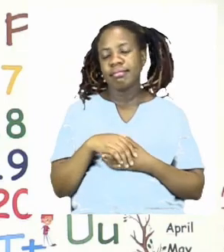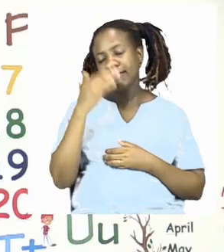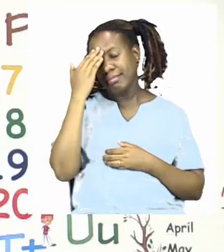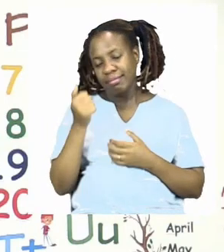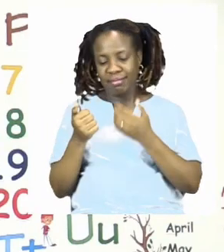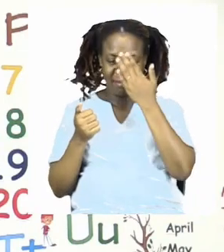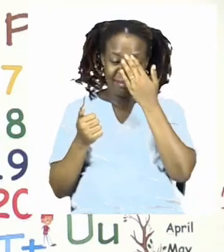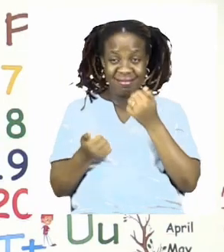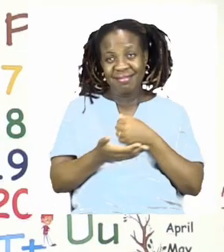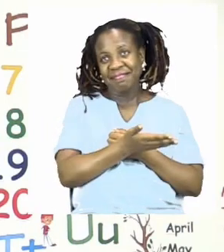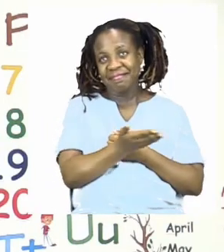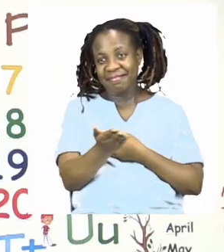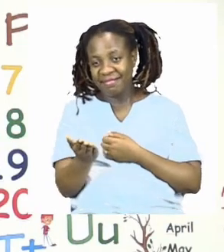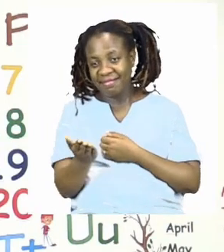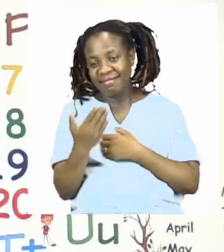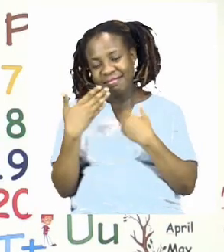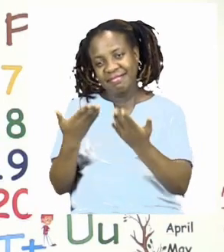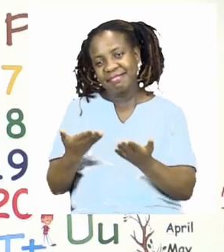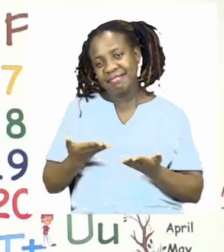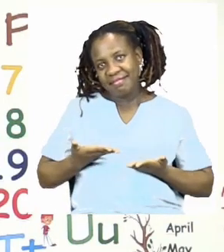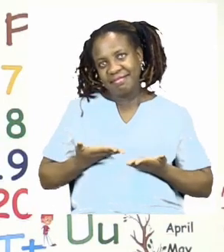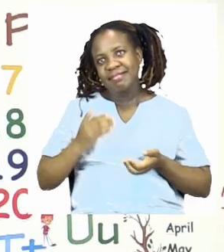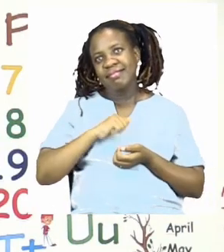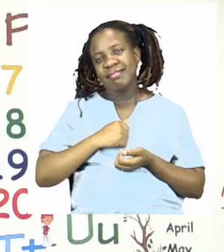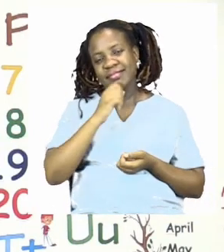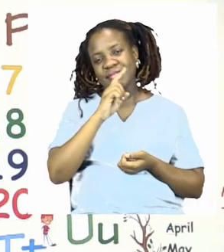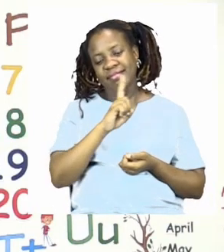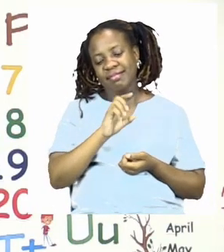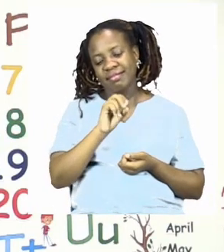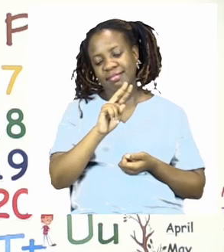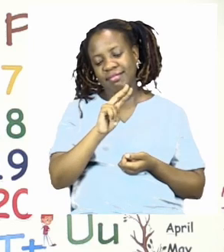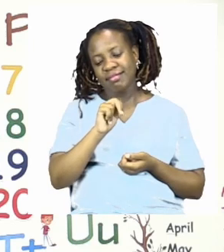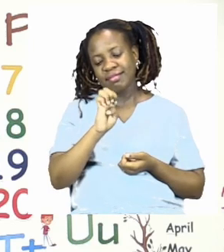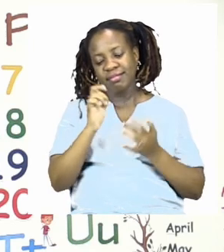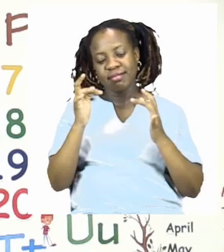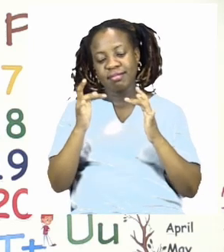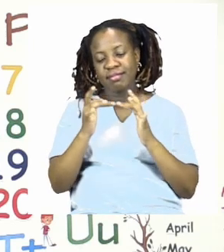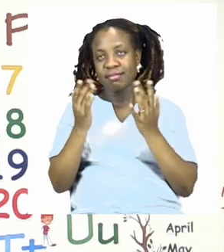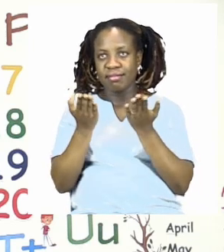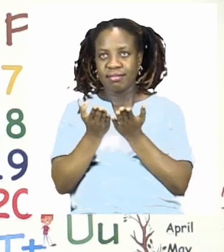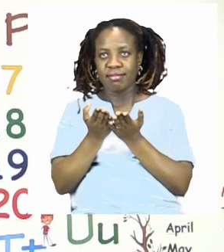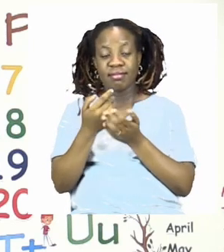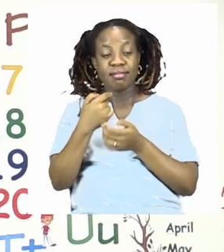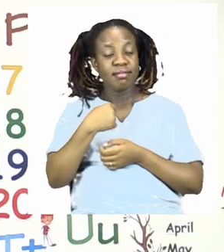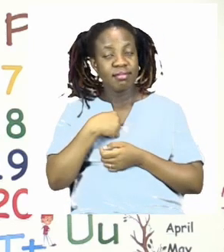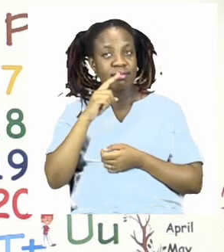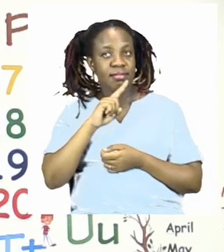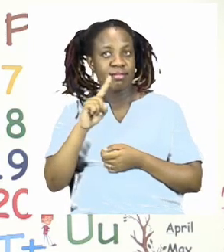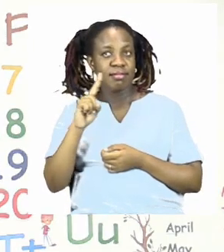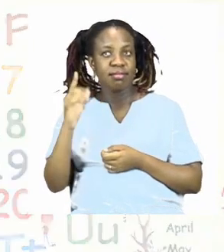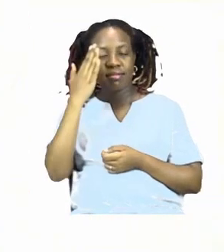Good day, everyone. Welcome to My Zone Online School. I am Teacher Hartung, and